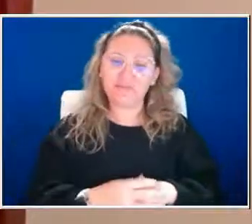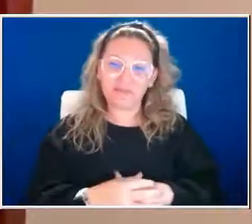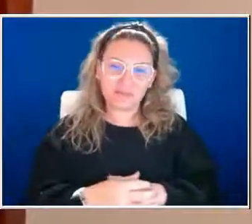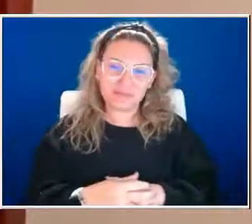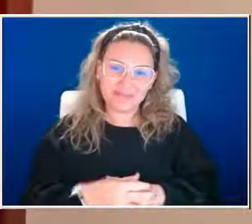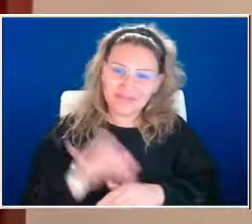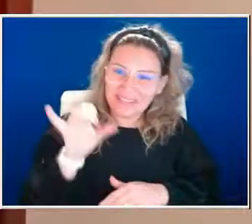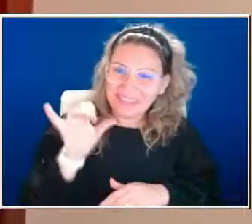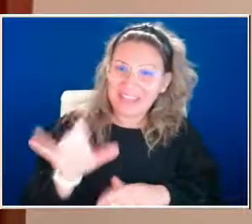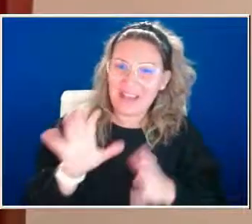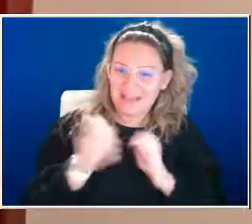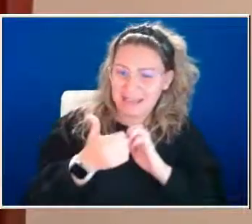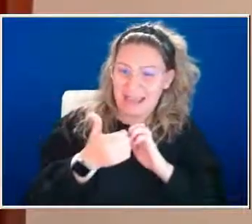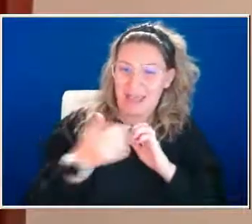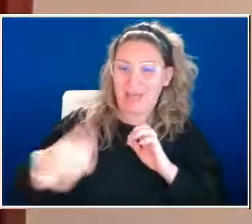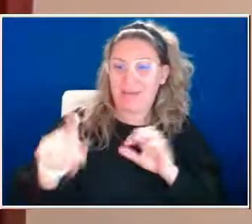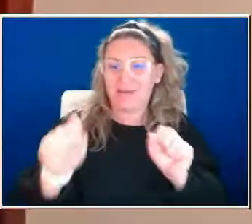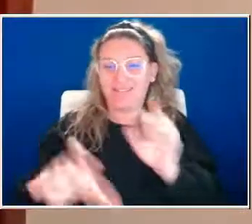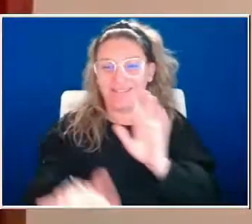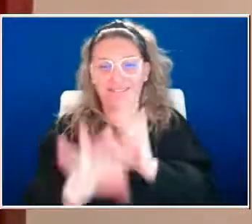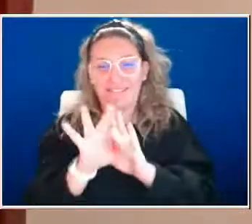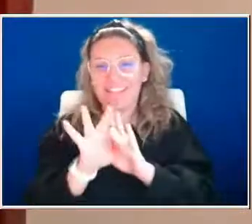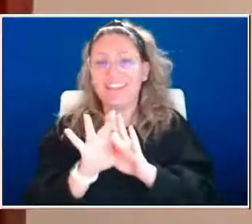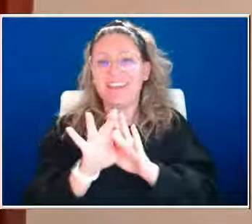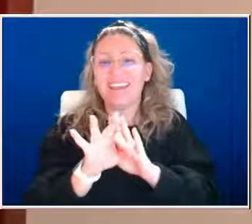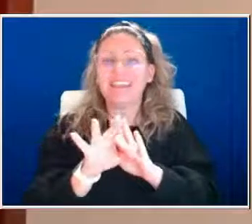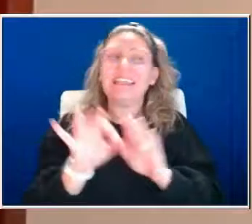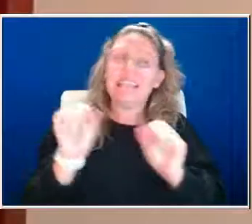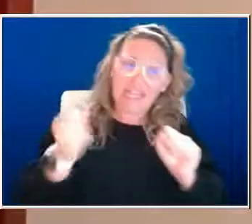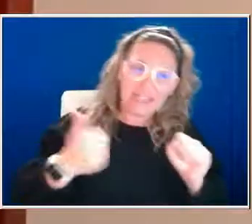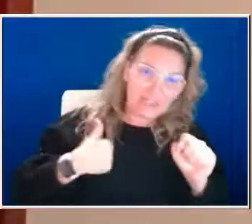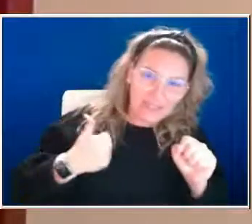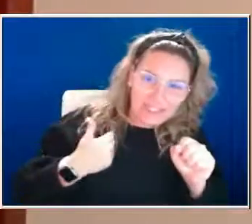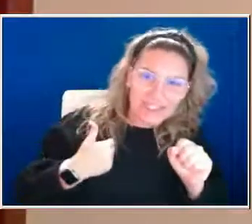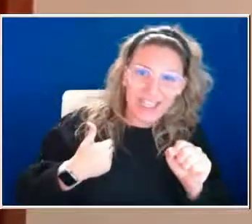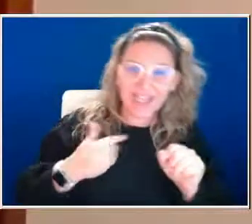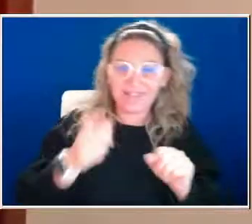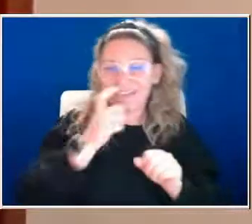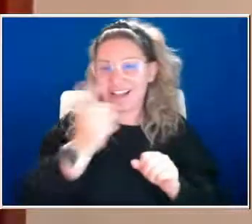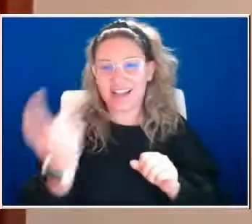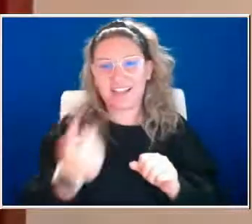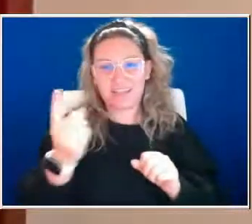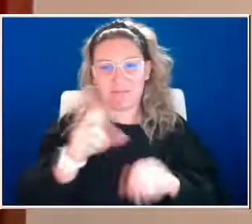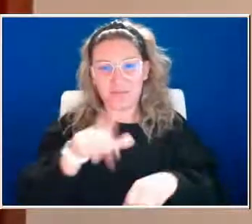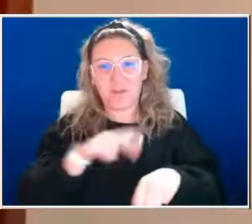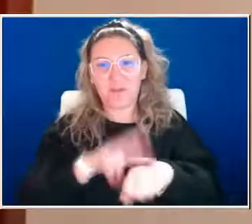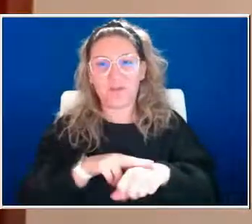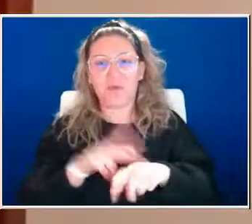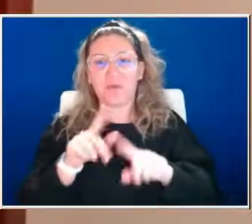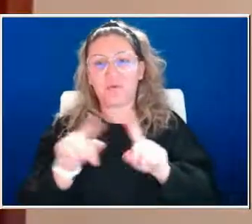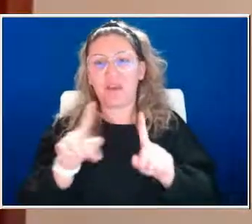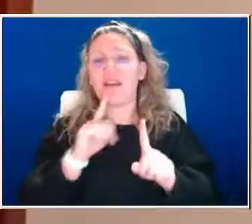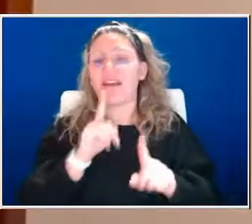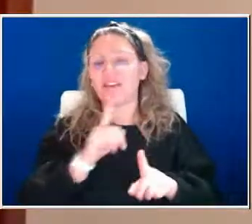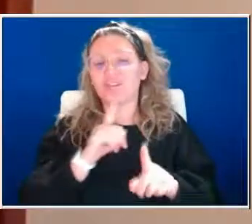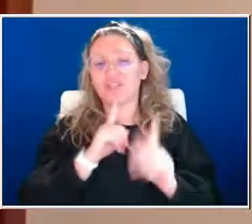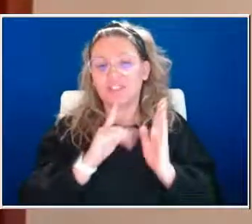was how they were able to detect, even though I was very young, that this was not something that was normal, but it was actually